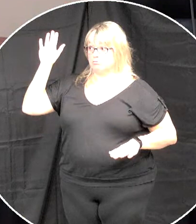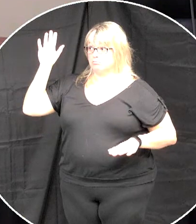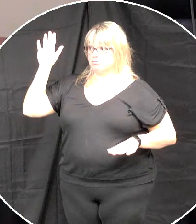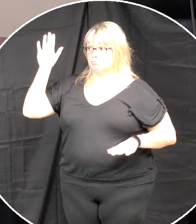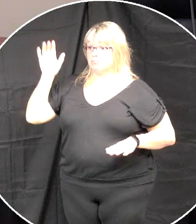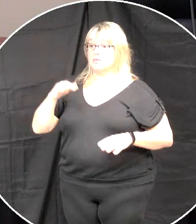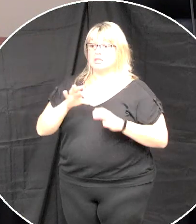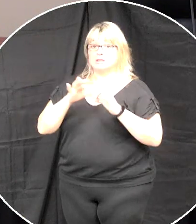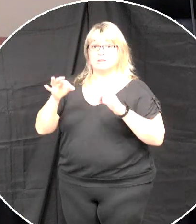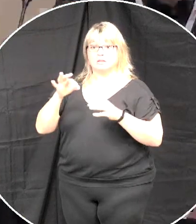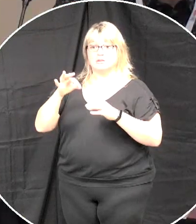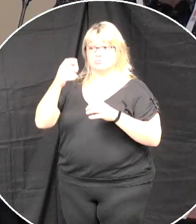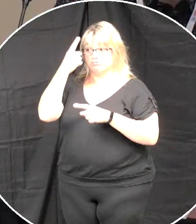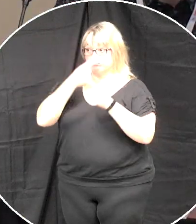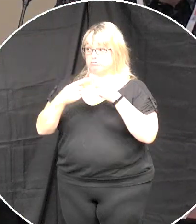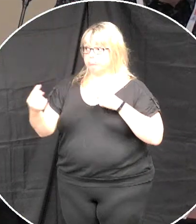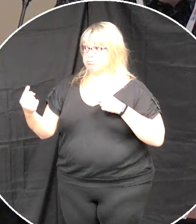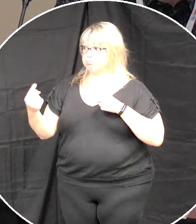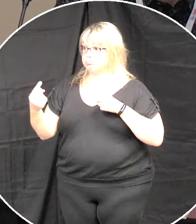Those opposed?